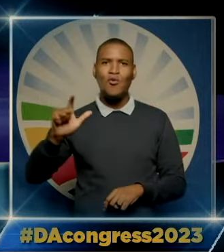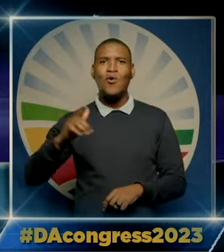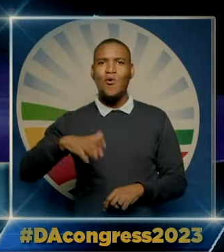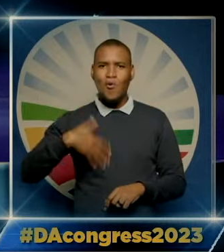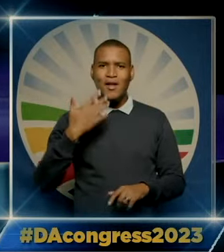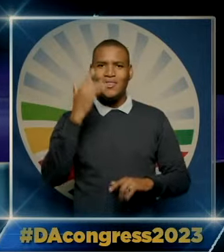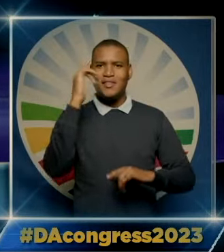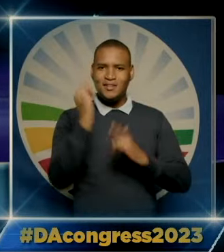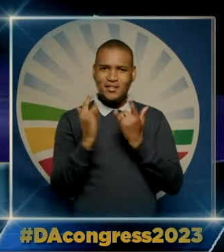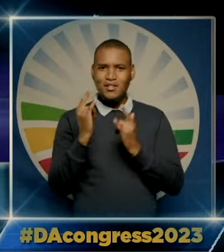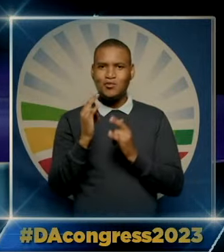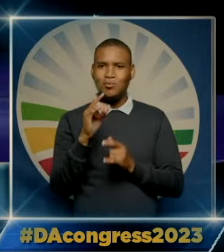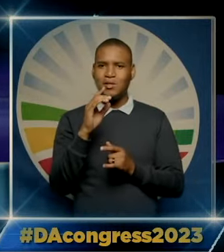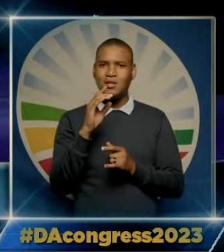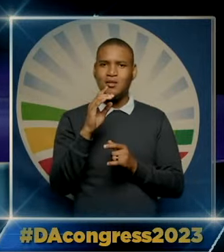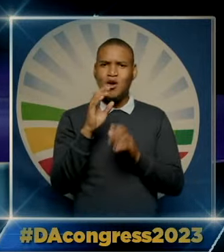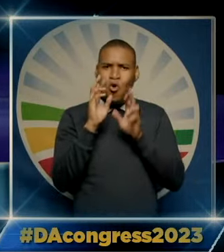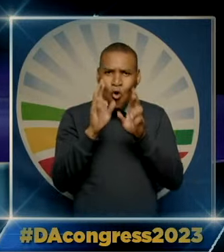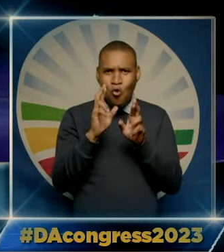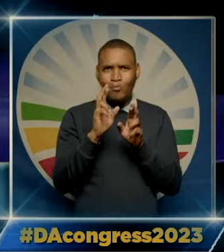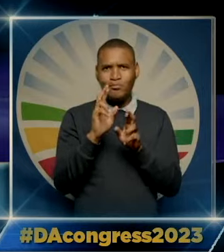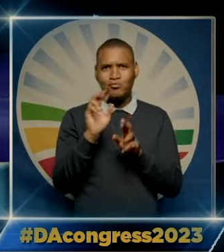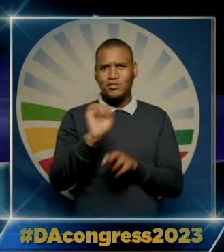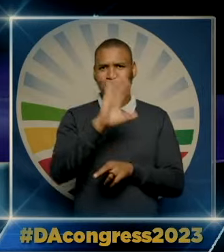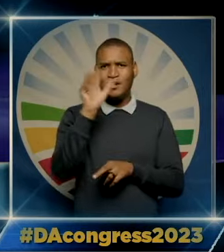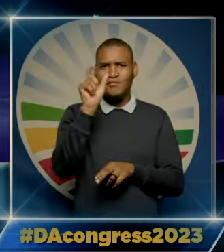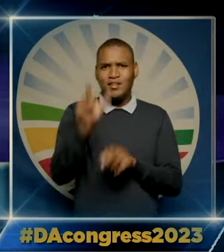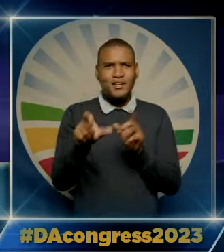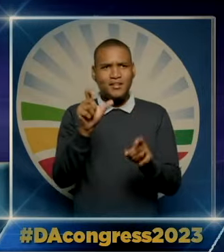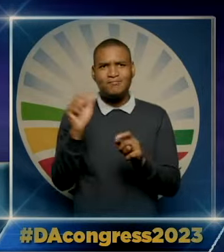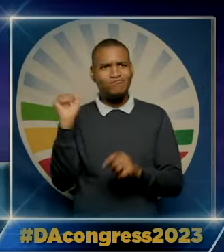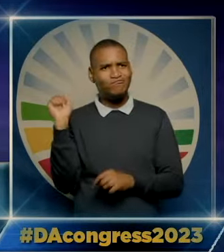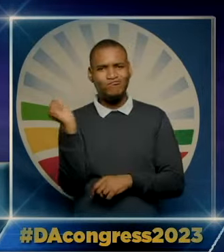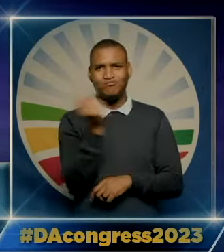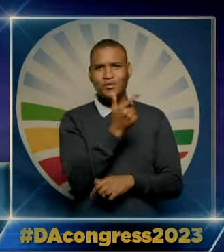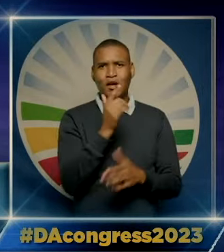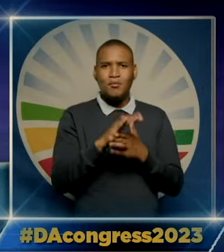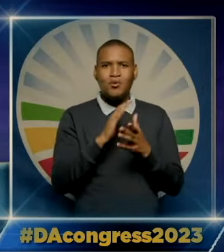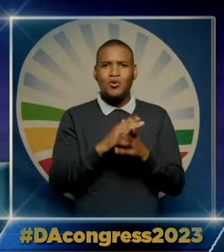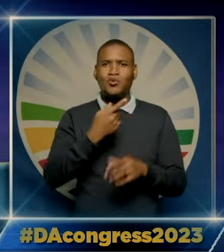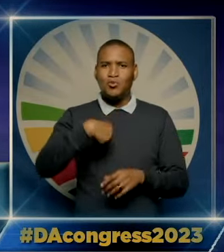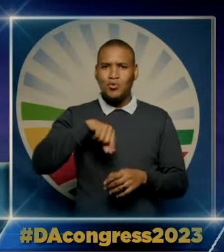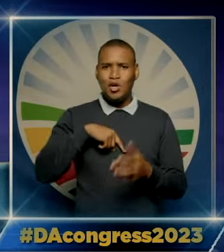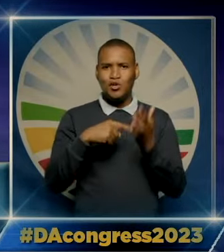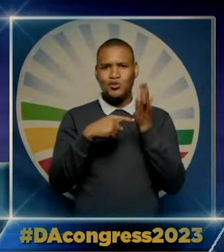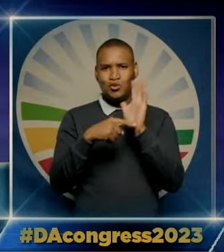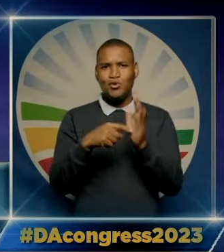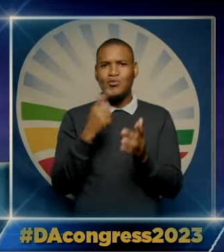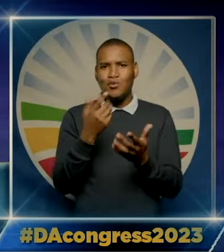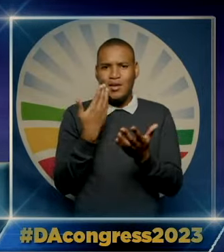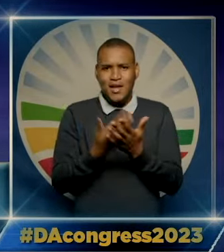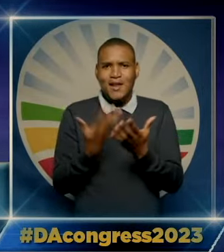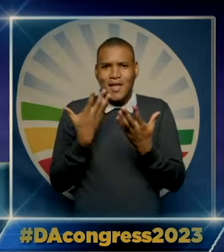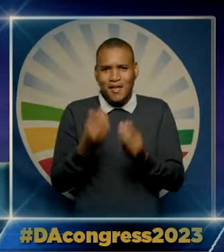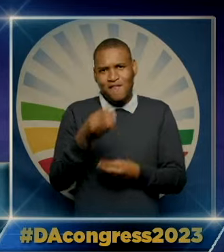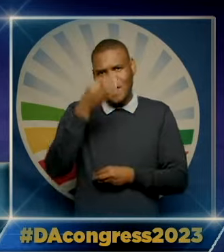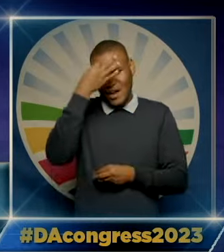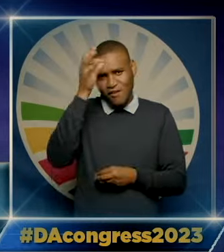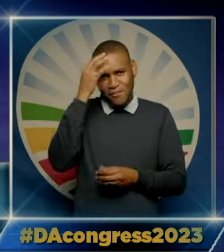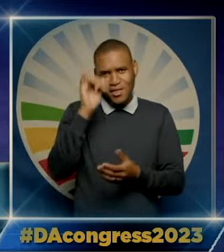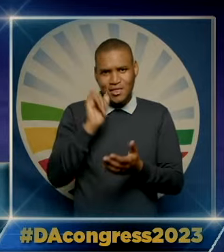want the city to be a beacon of hope for every South African. because we are showing that you can have a government